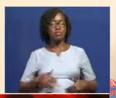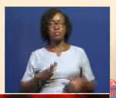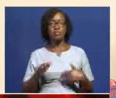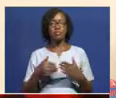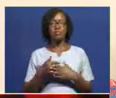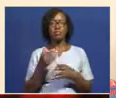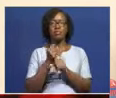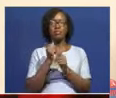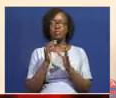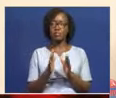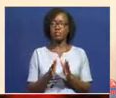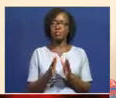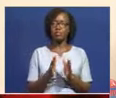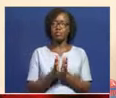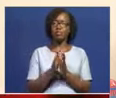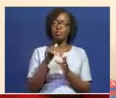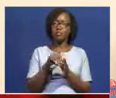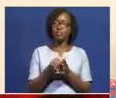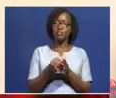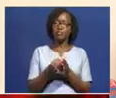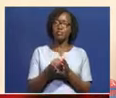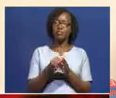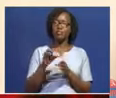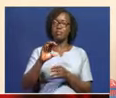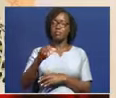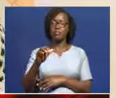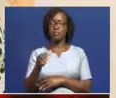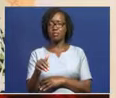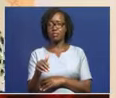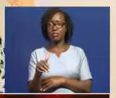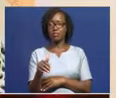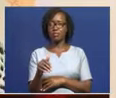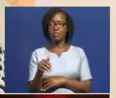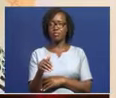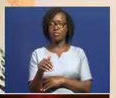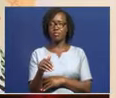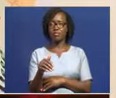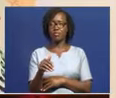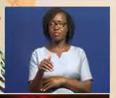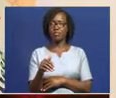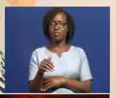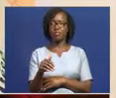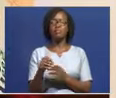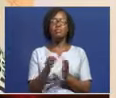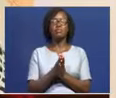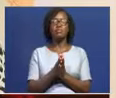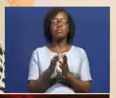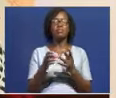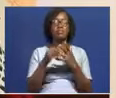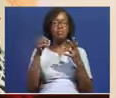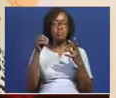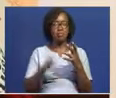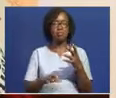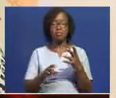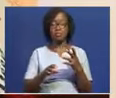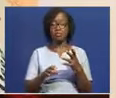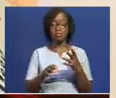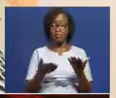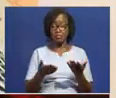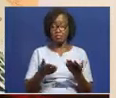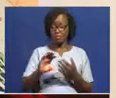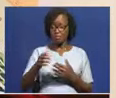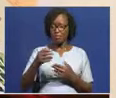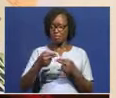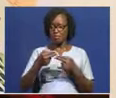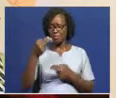all stakeholders within the counties. The divorce rate in our counties, in these three counties, are